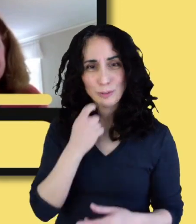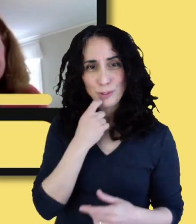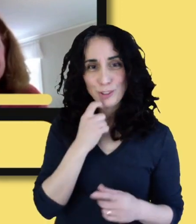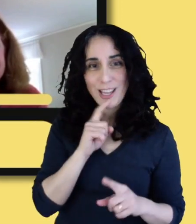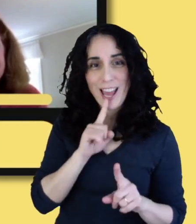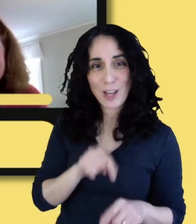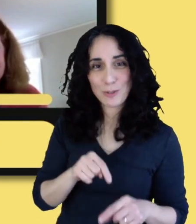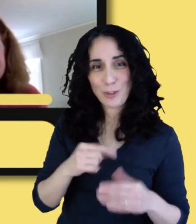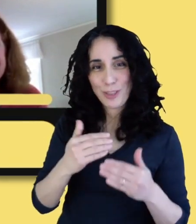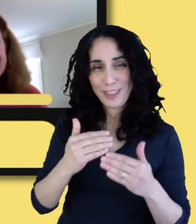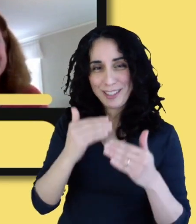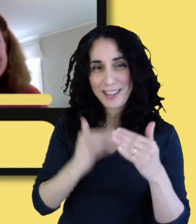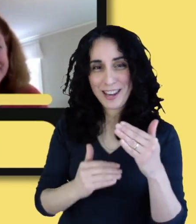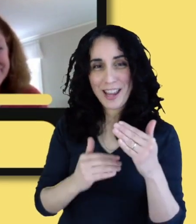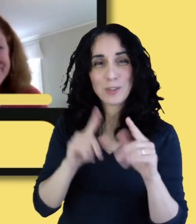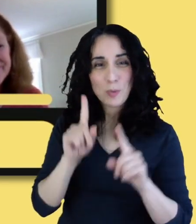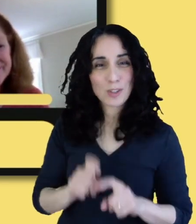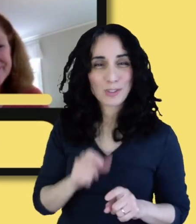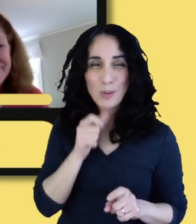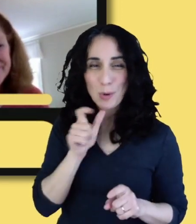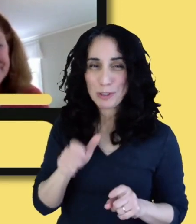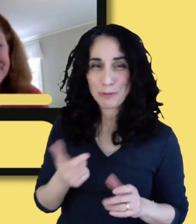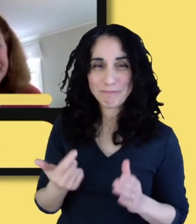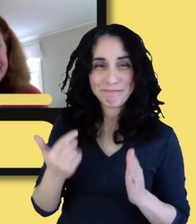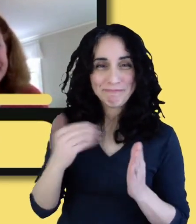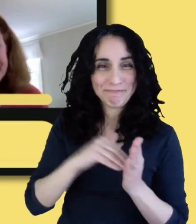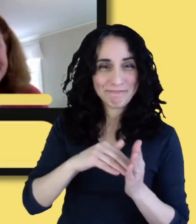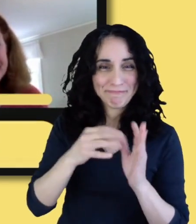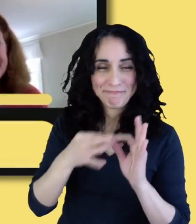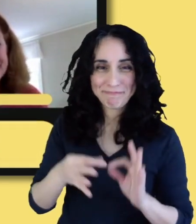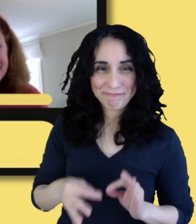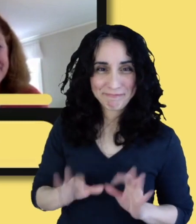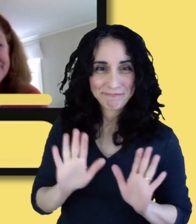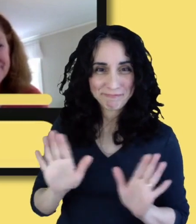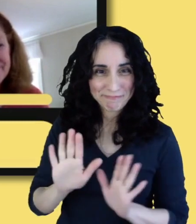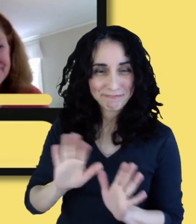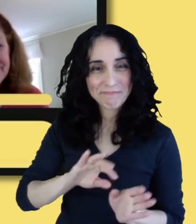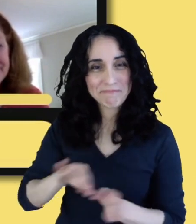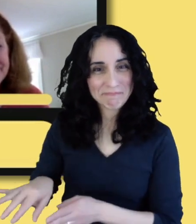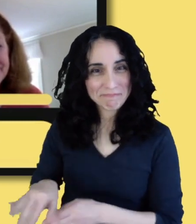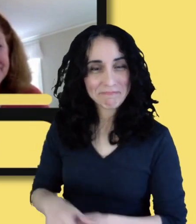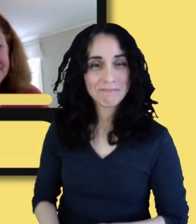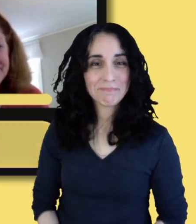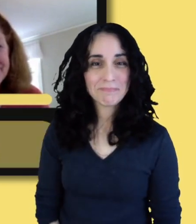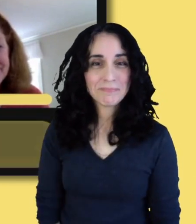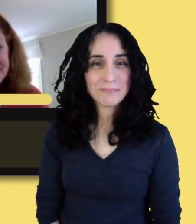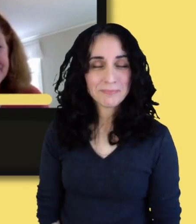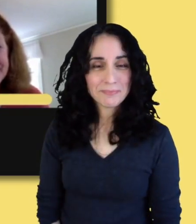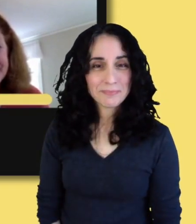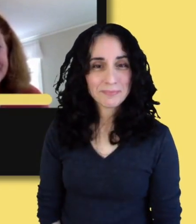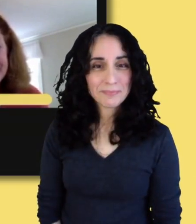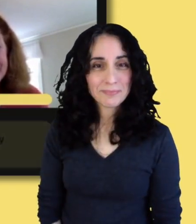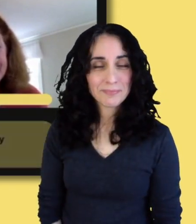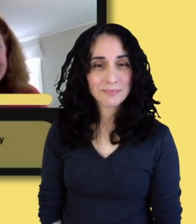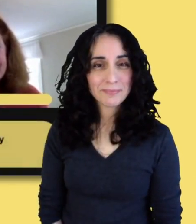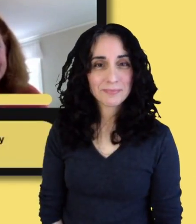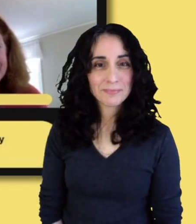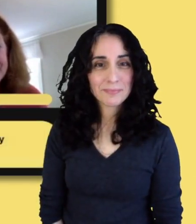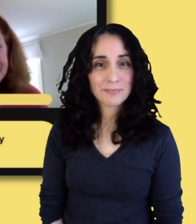answered that question, so I think we don't need to go back into that. And I think my next question would